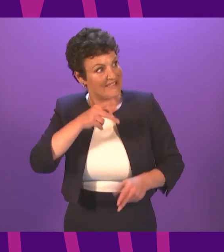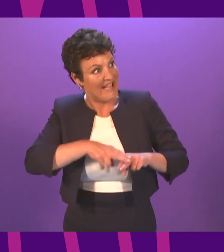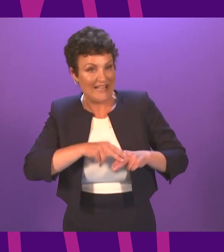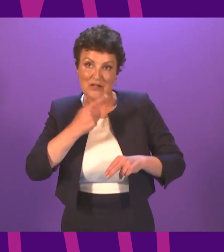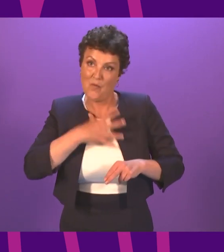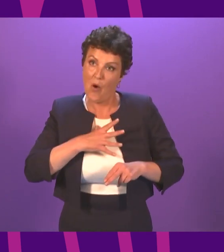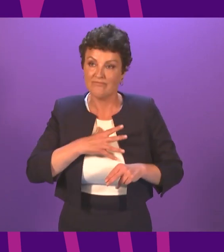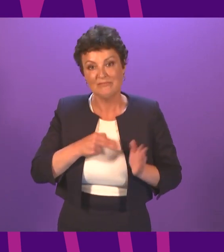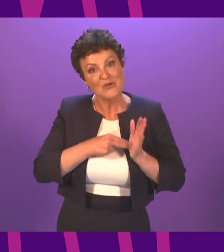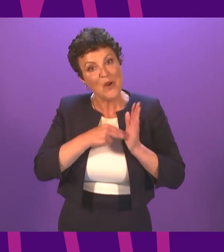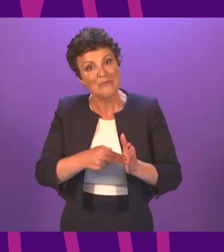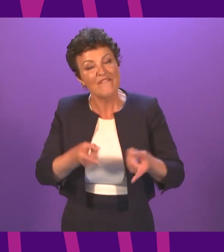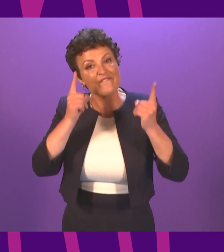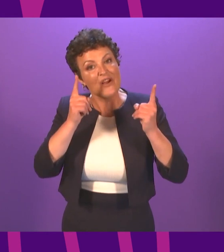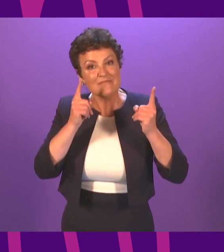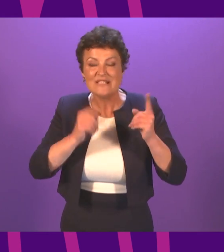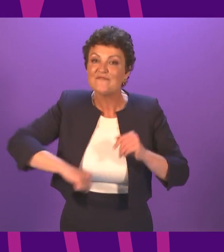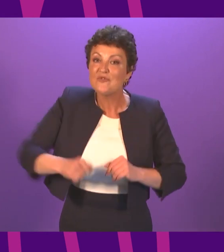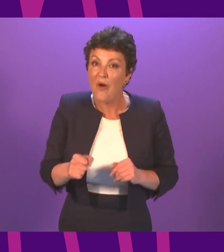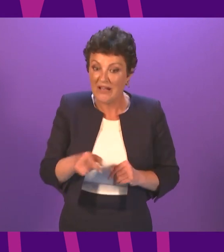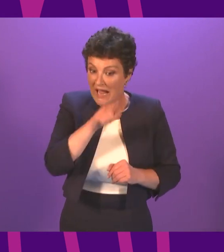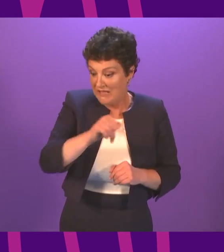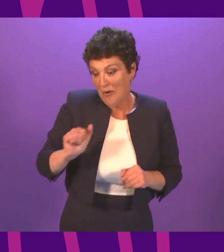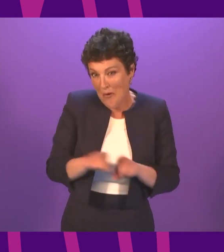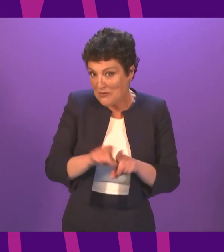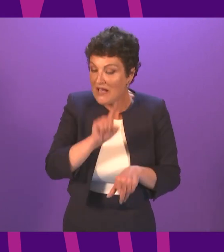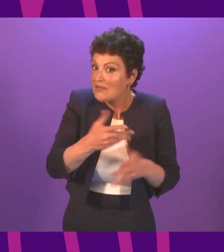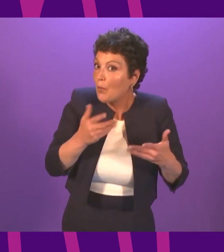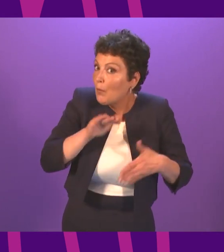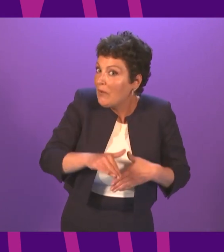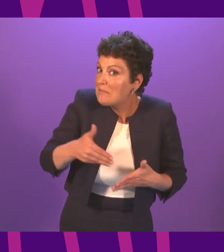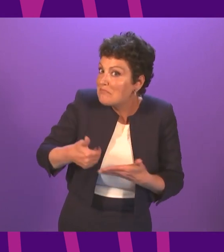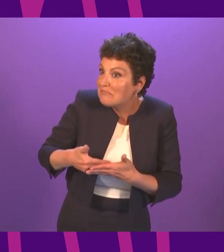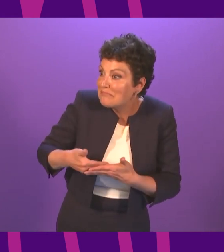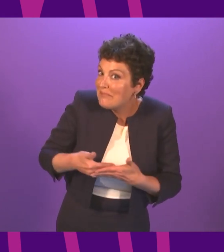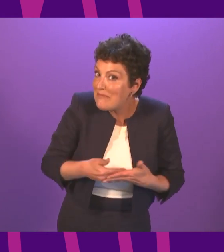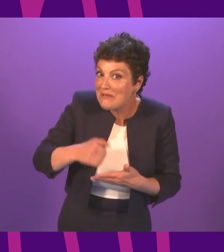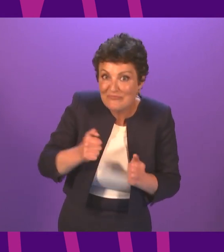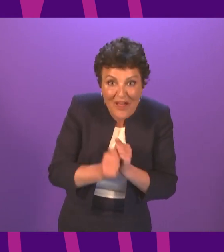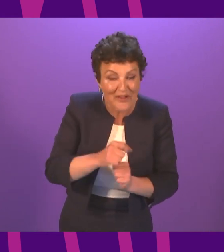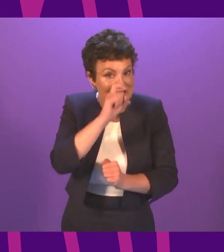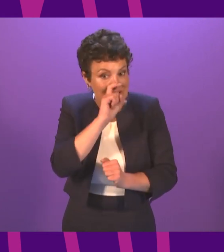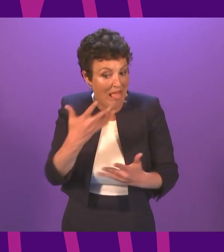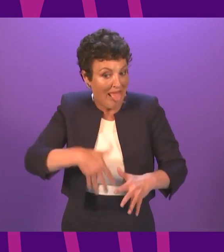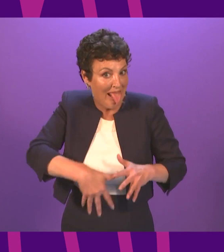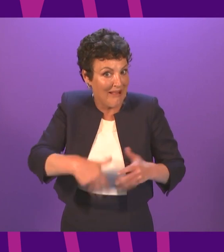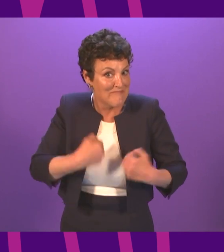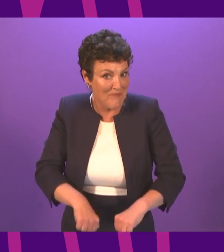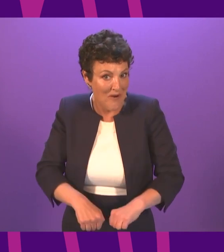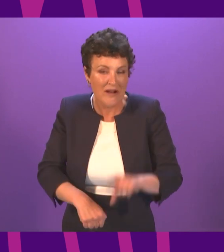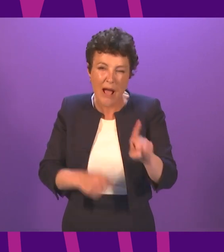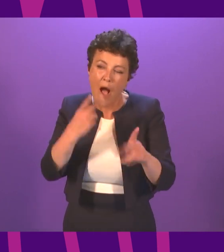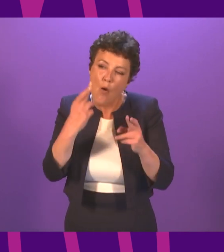5 weeks' time. I hope they look back on our proceedings with pride, not because of what their dad was trying to do